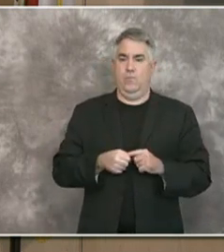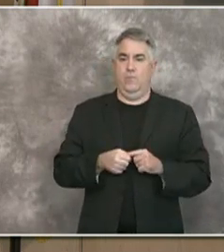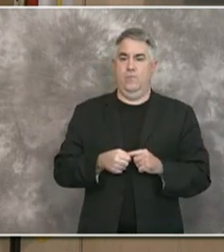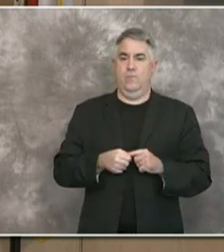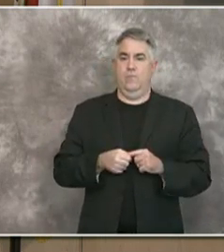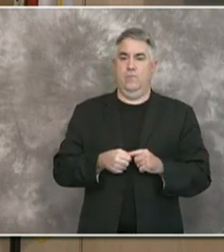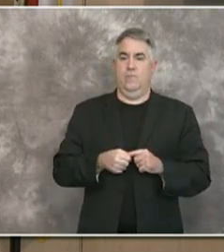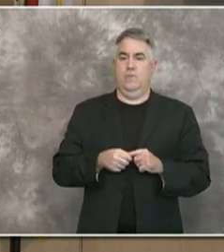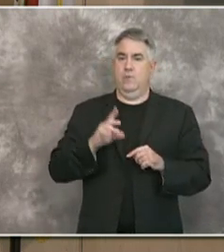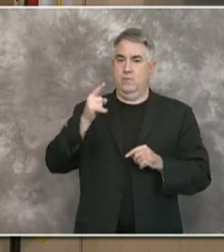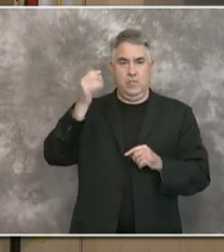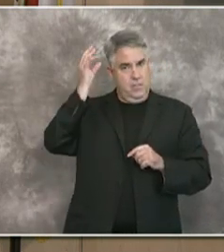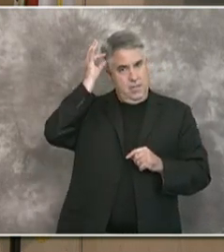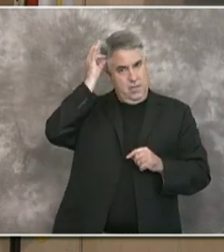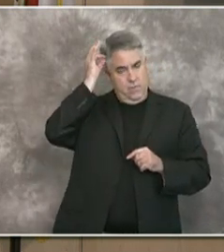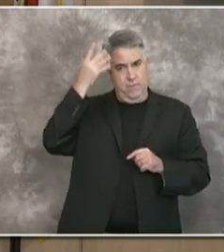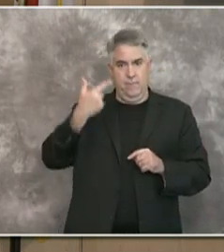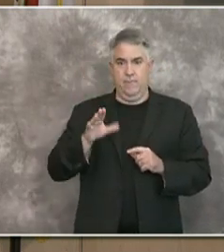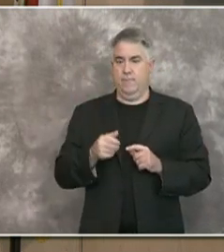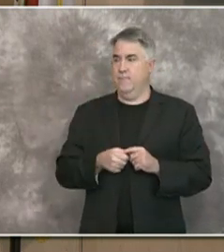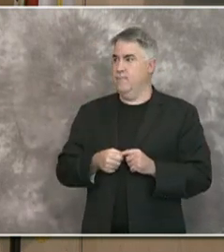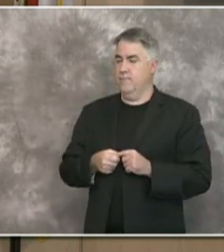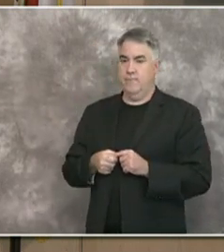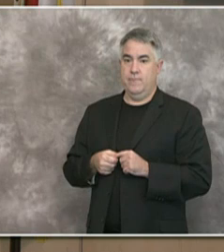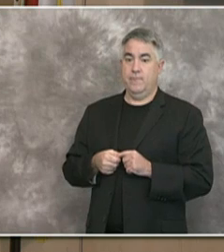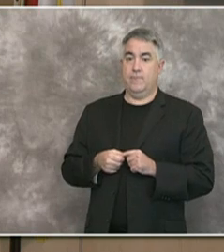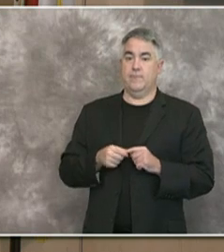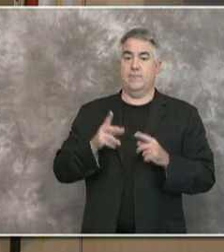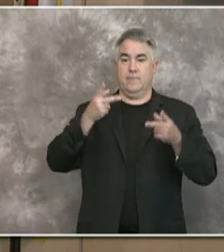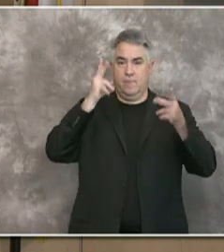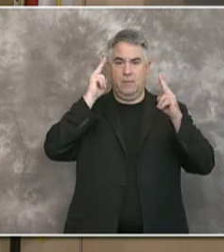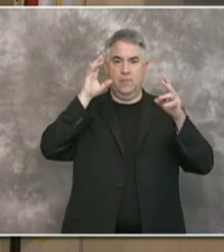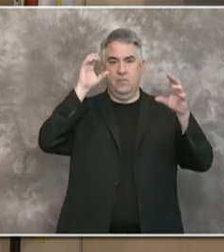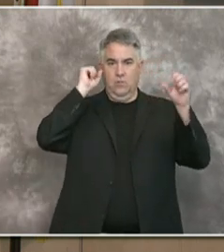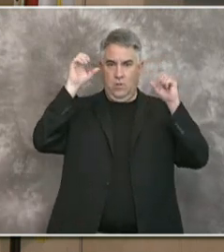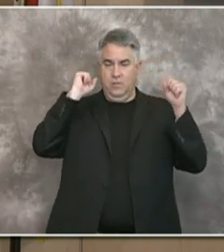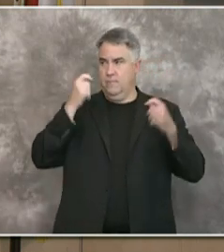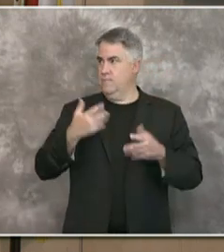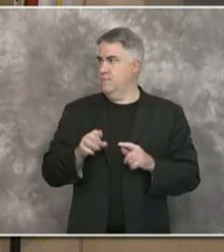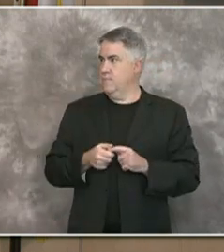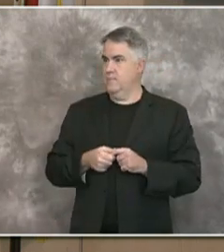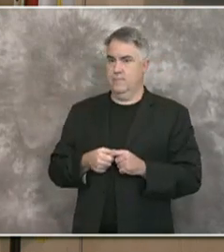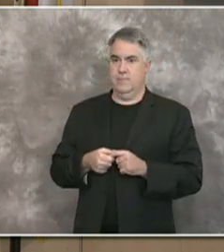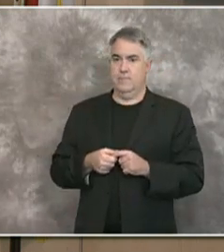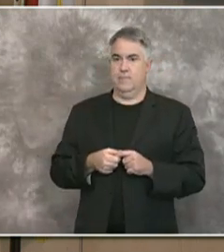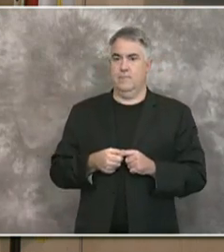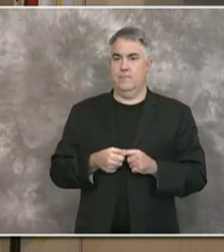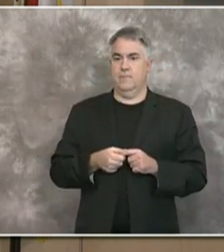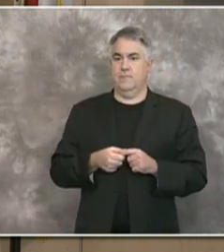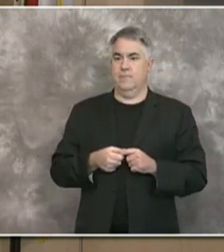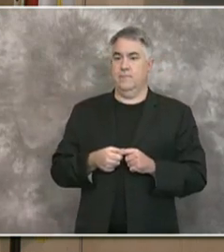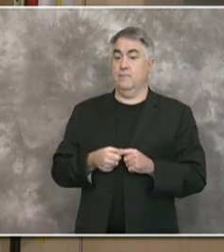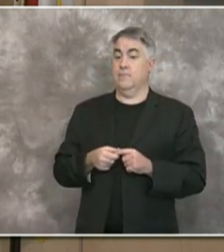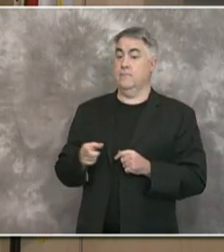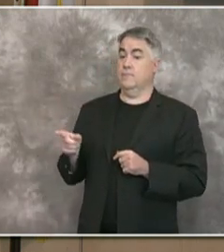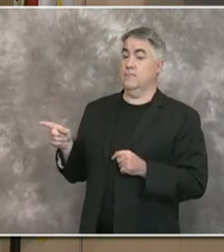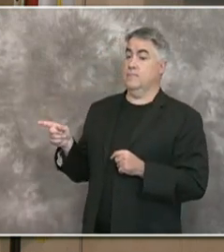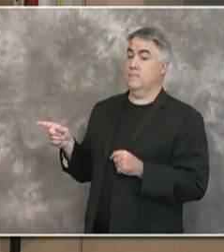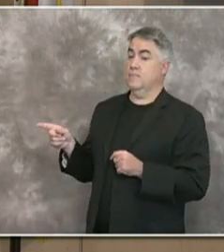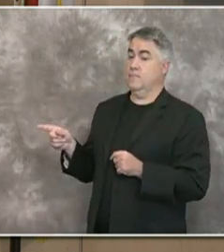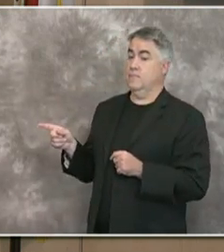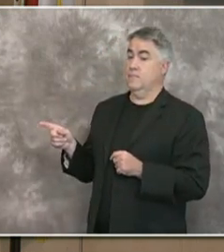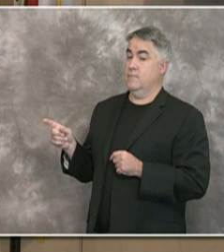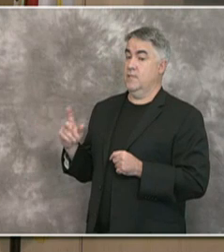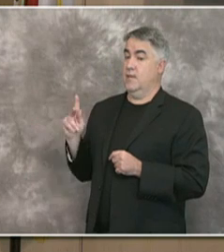in barbershops as well as salons. And as long as you're up there. I have one from Taryn Menta with KPBS.